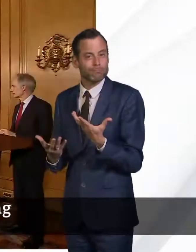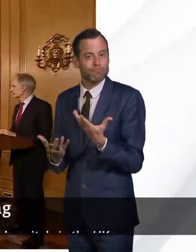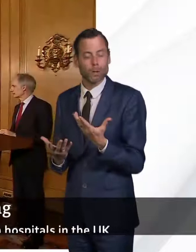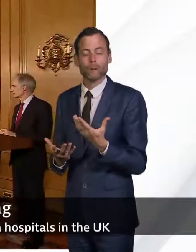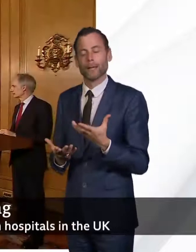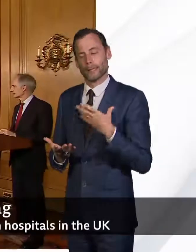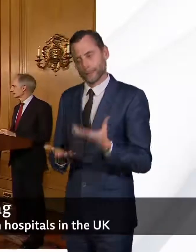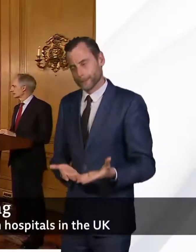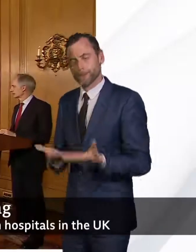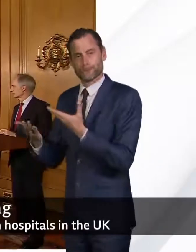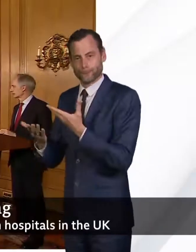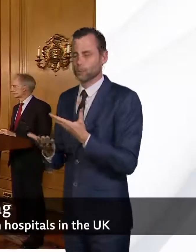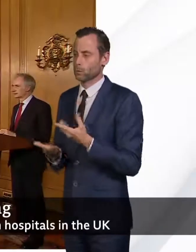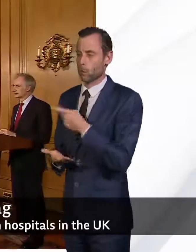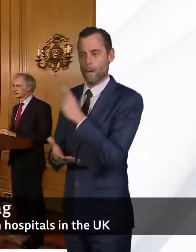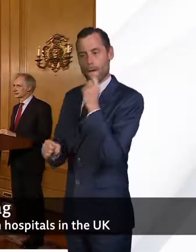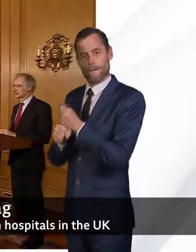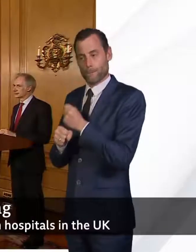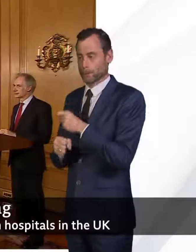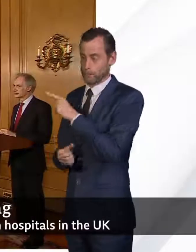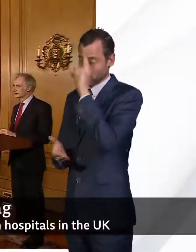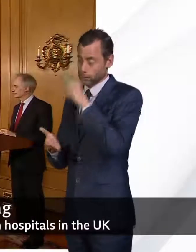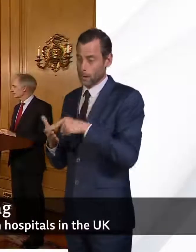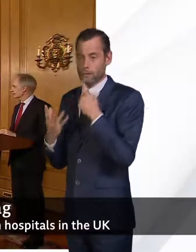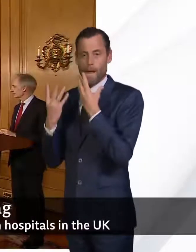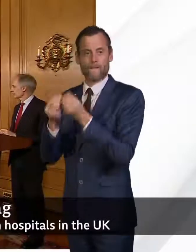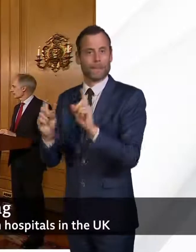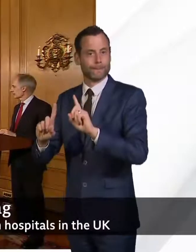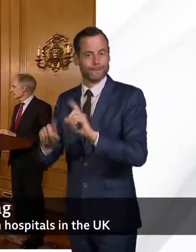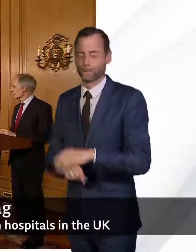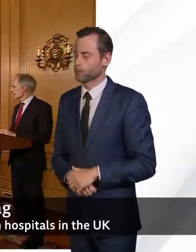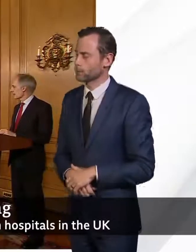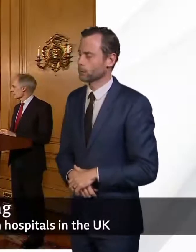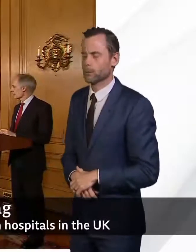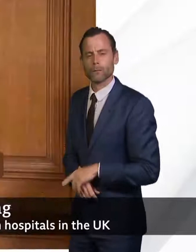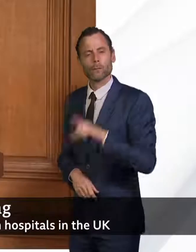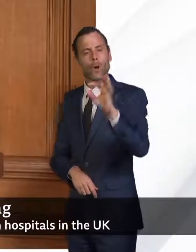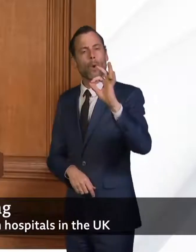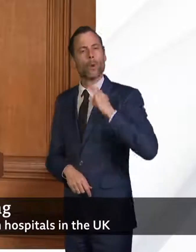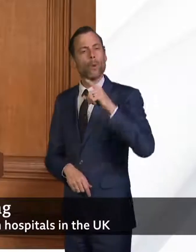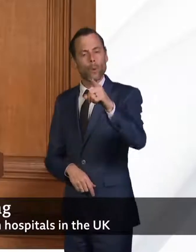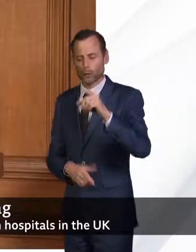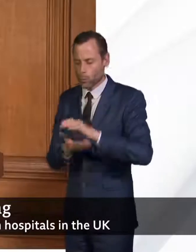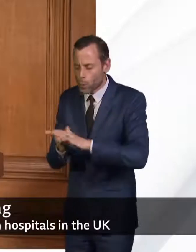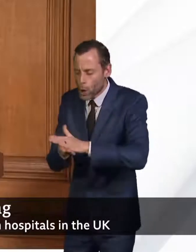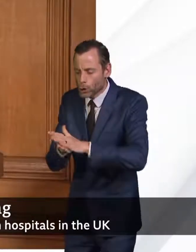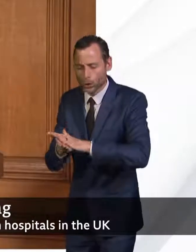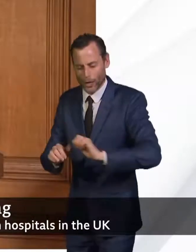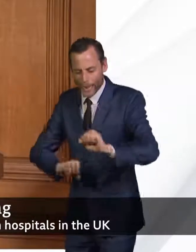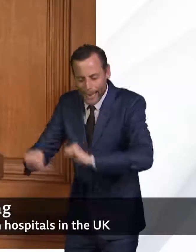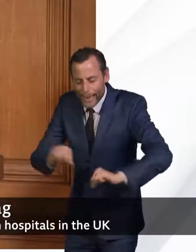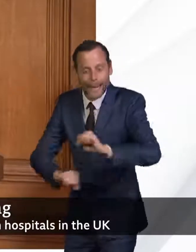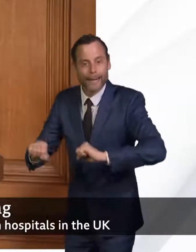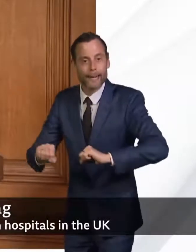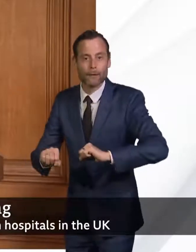decision. Turning on to your question about hand washing and keeping surfaces clean, we have always